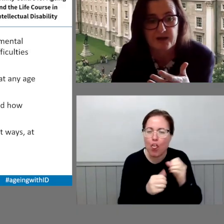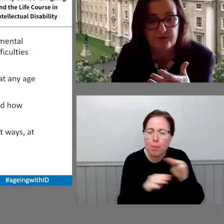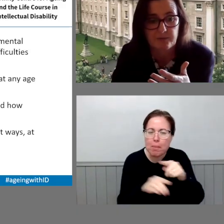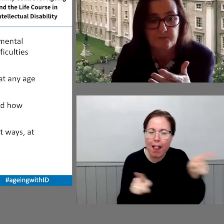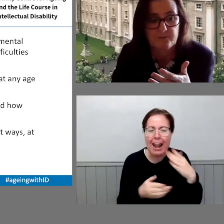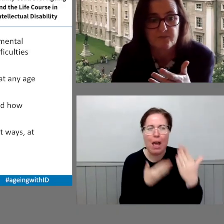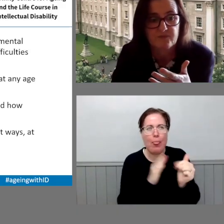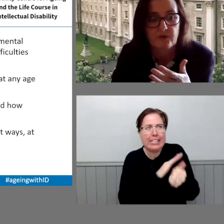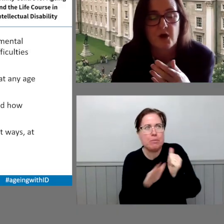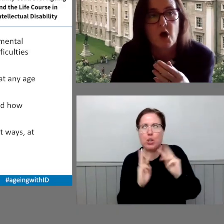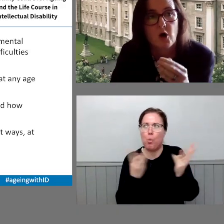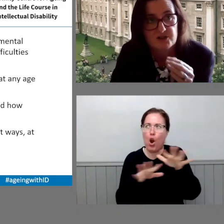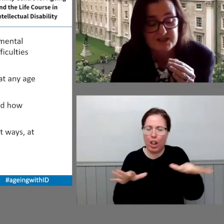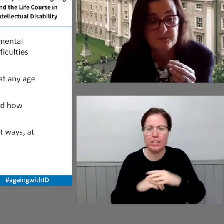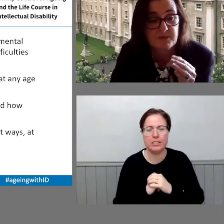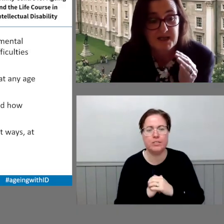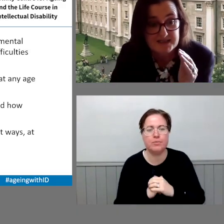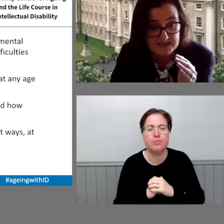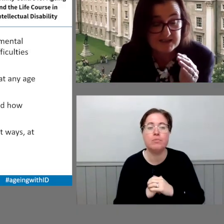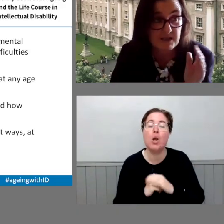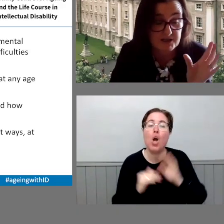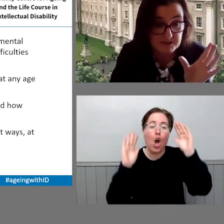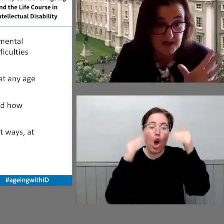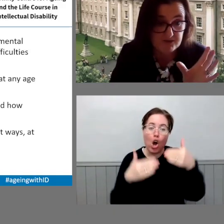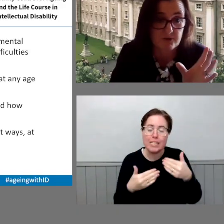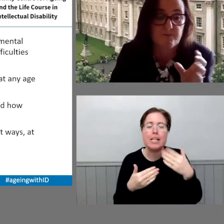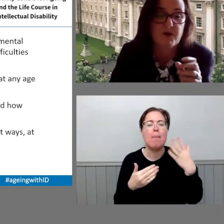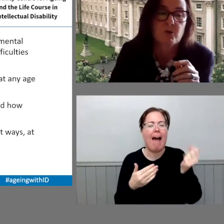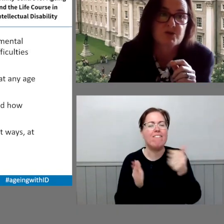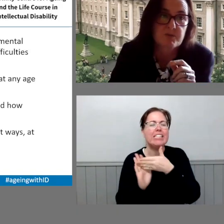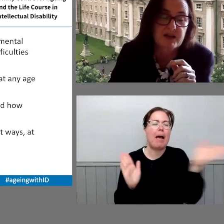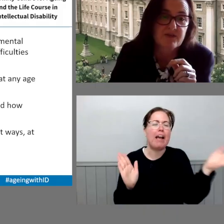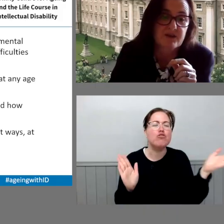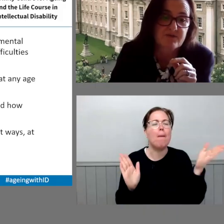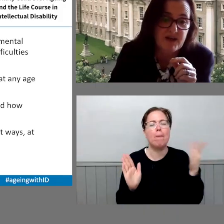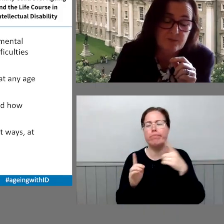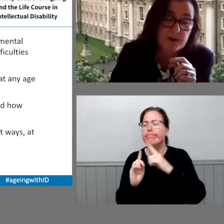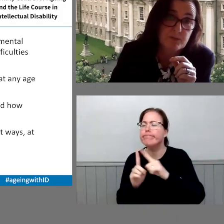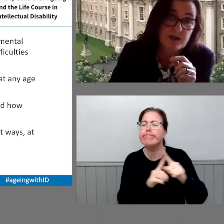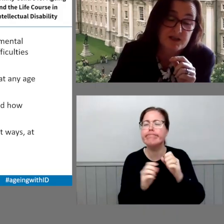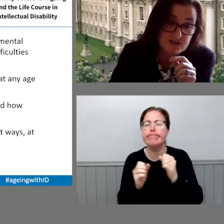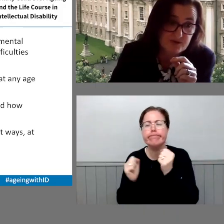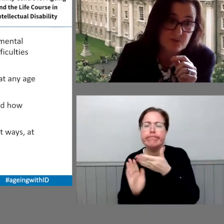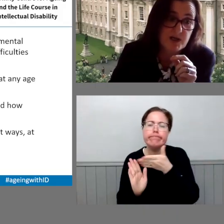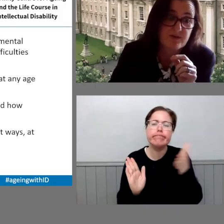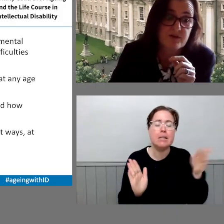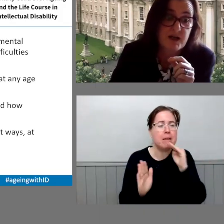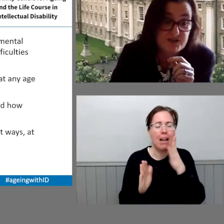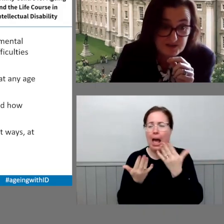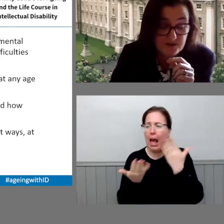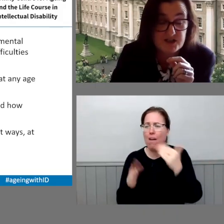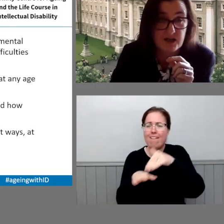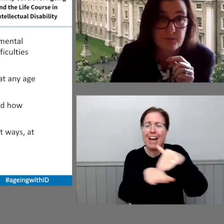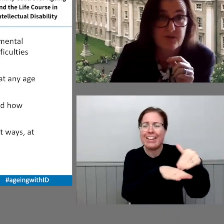the world around them. Autism exists on a spectrum, which means it affects people in different